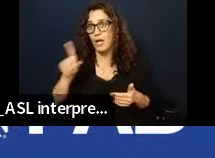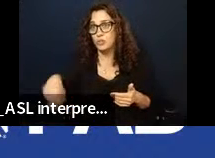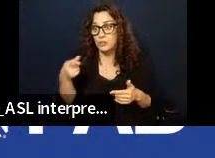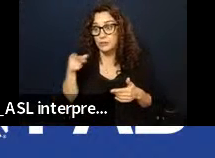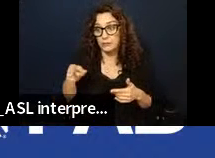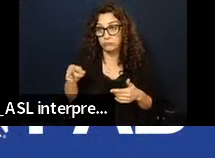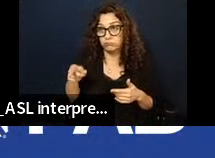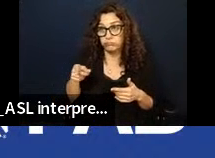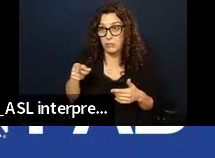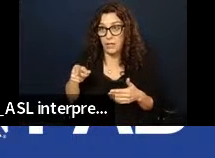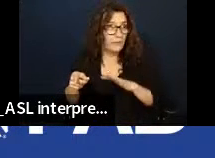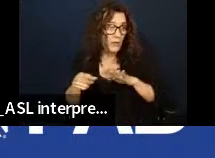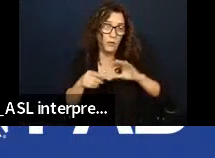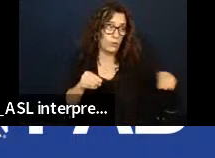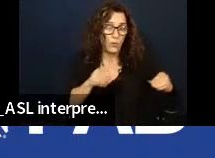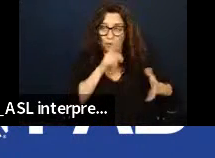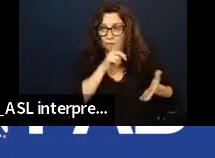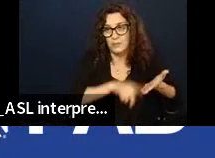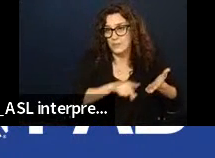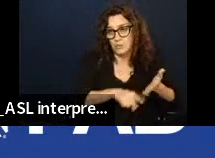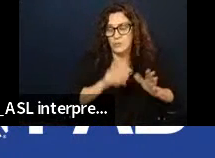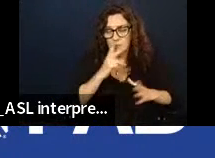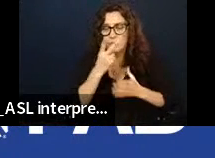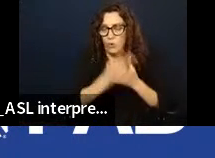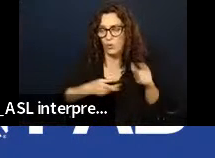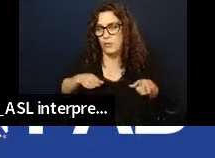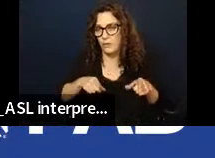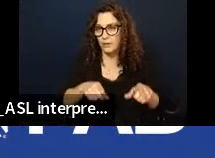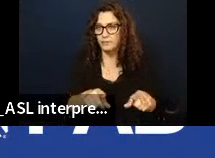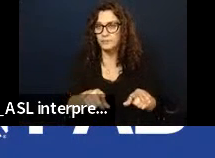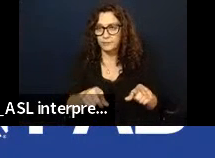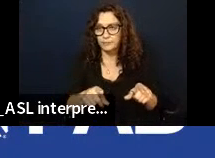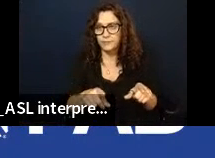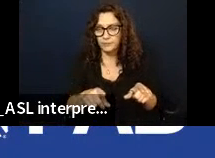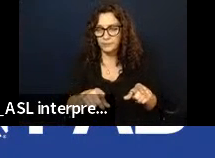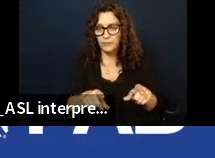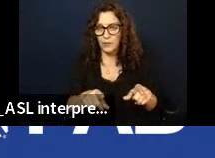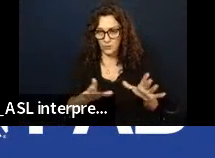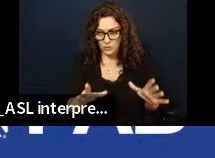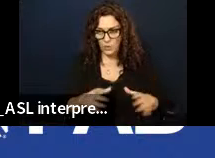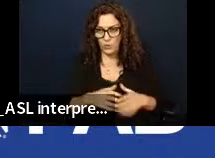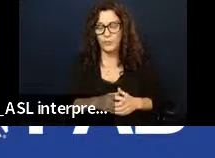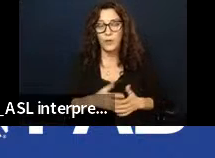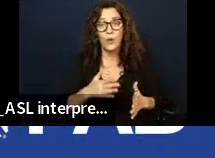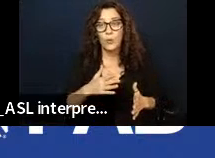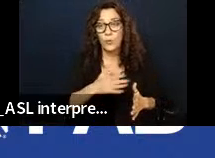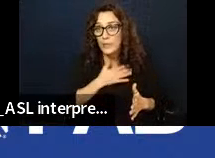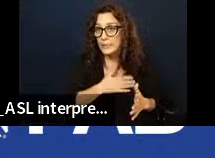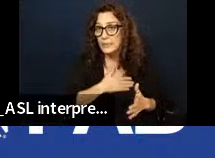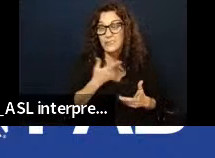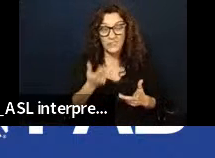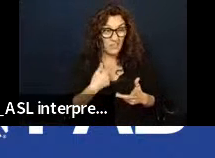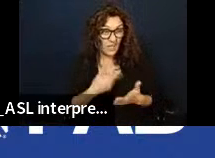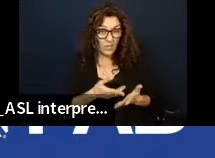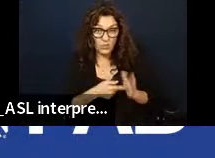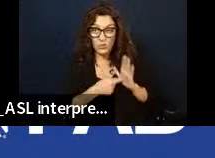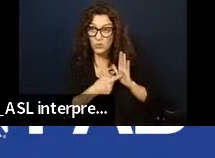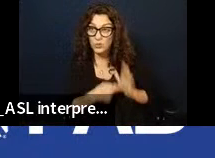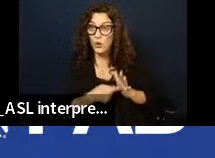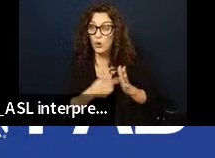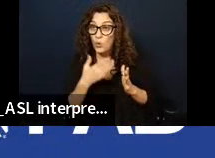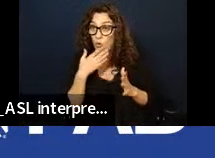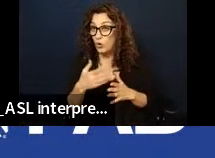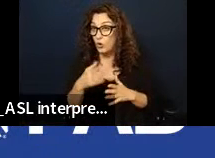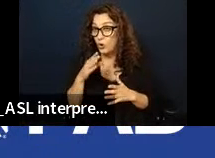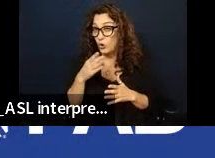process. So does, willingness to engage in a restorative process show good faith? Does that, something we should consider as a